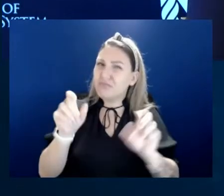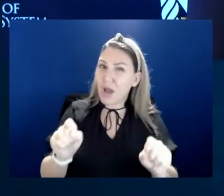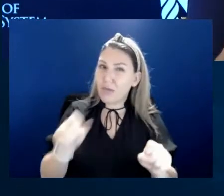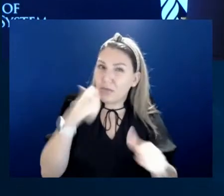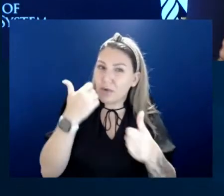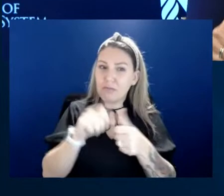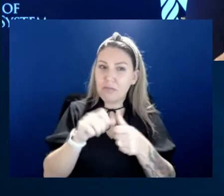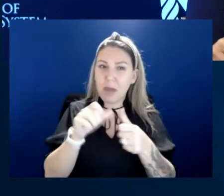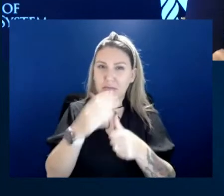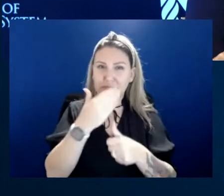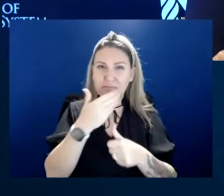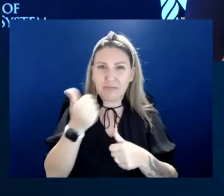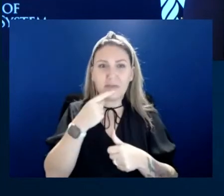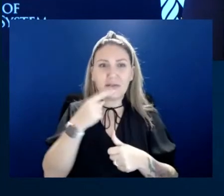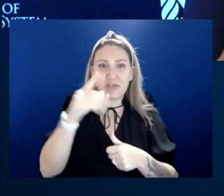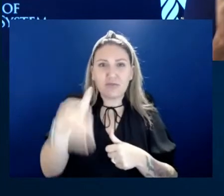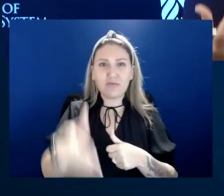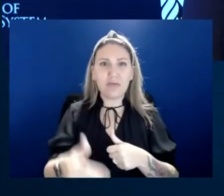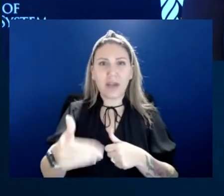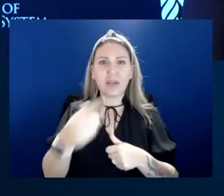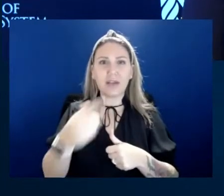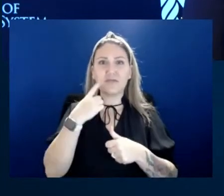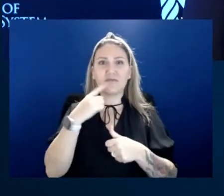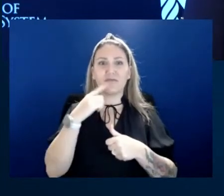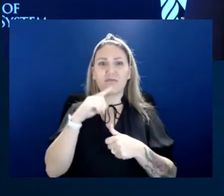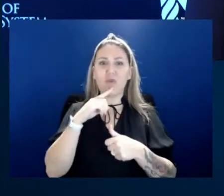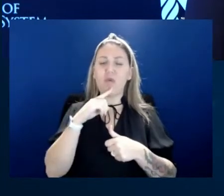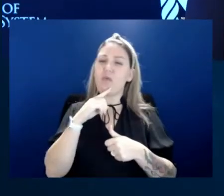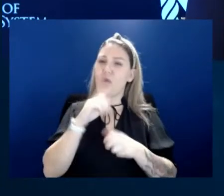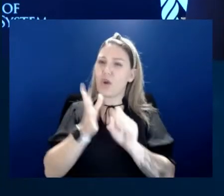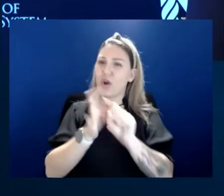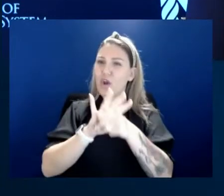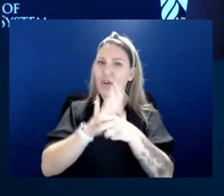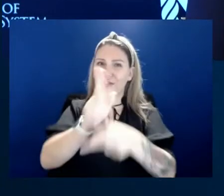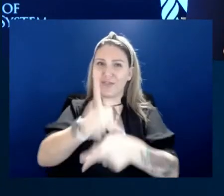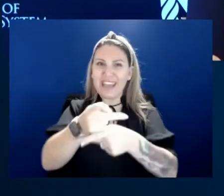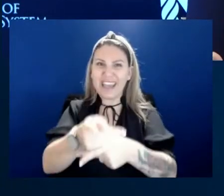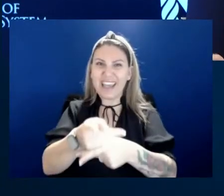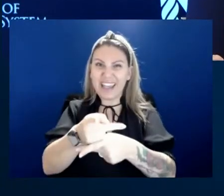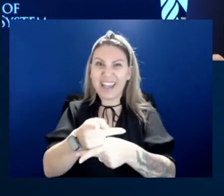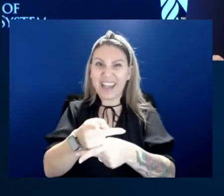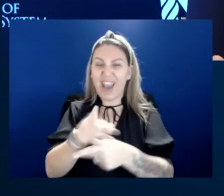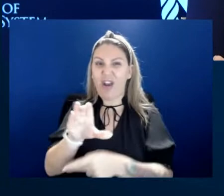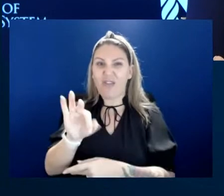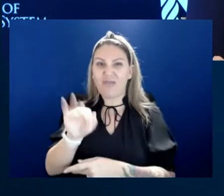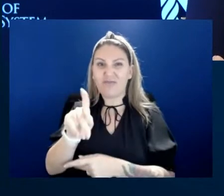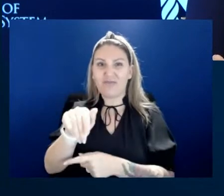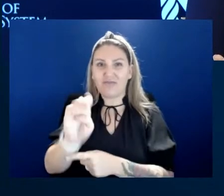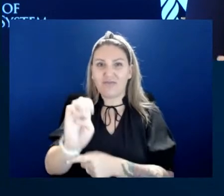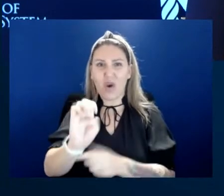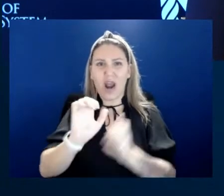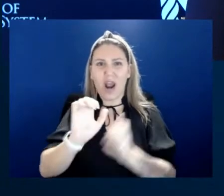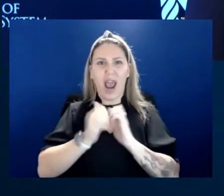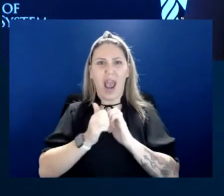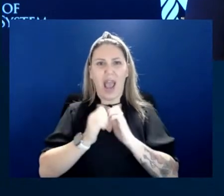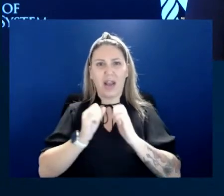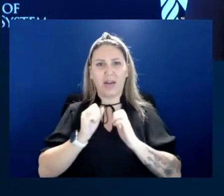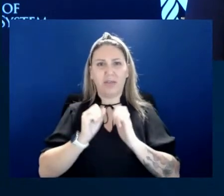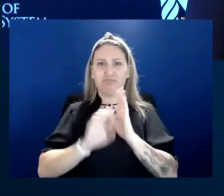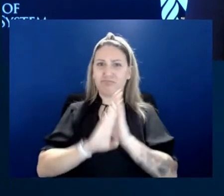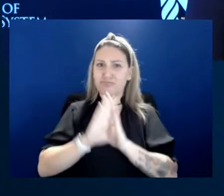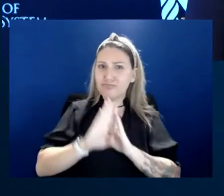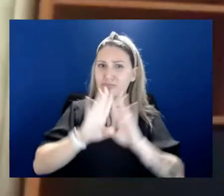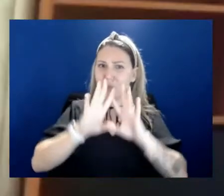guest on behalf of the COVID Care Force. That has now become the Global Care Force. How did that evolve? Well, when